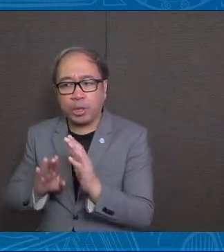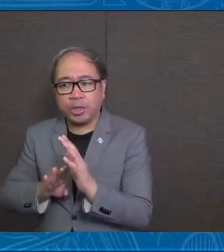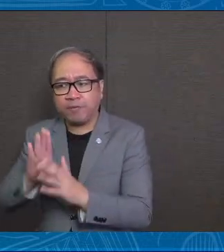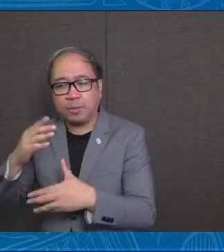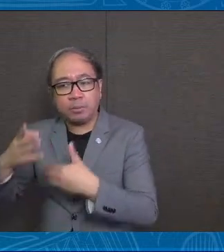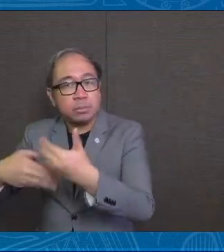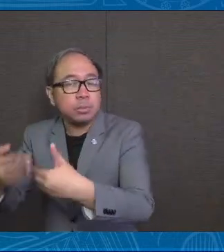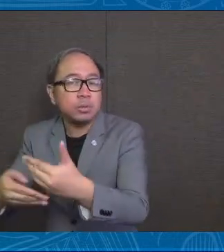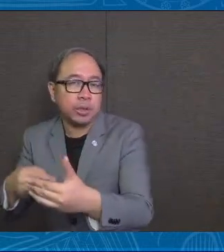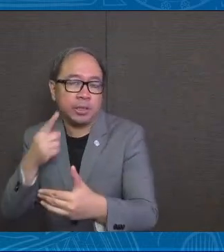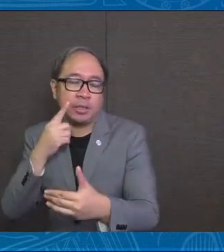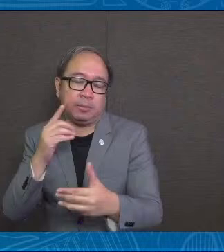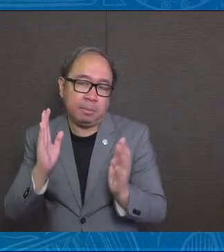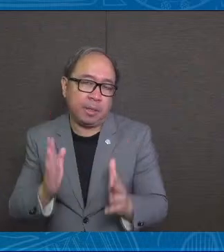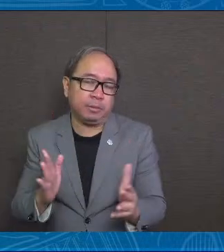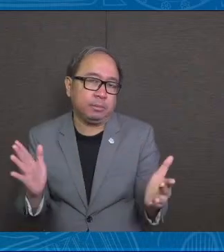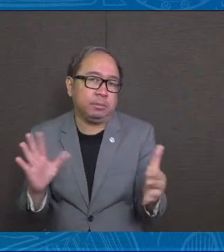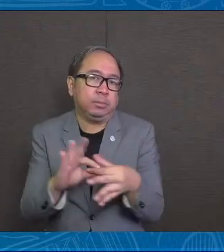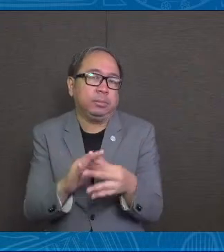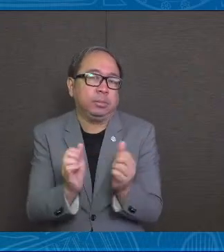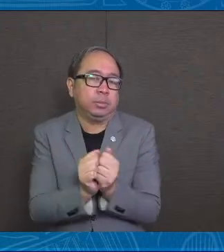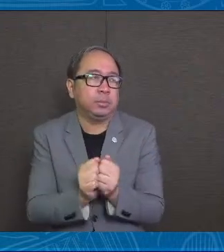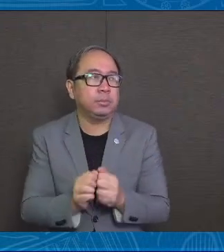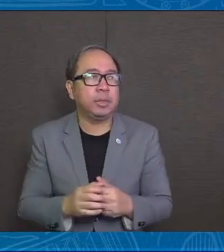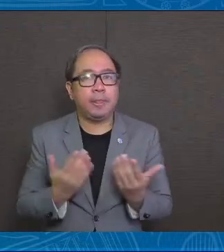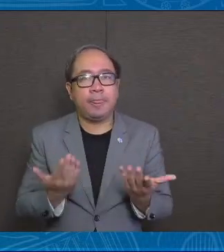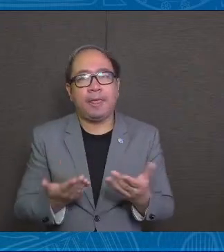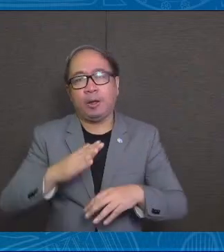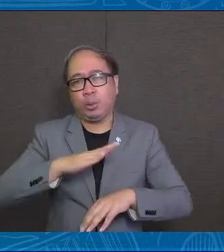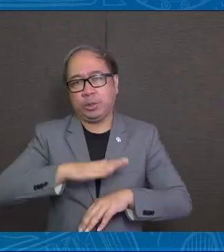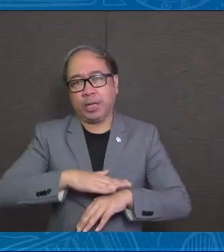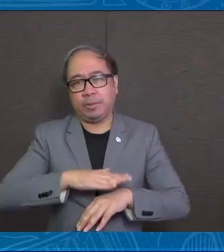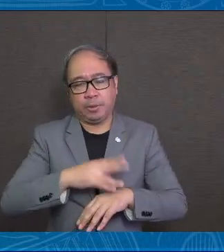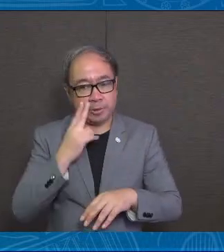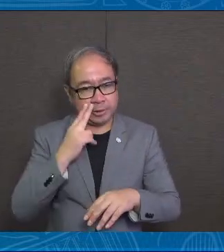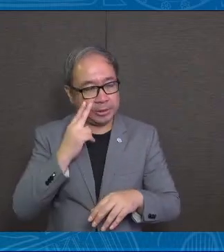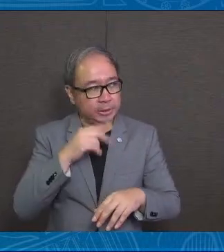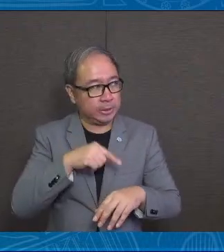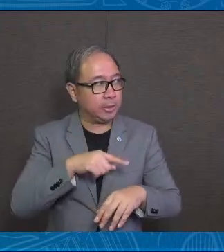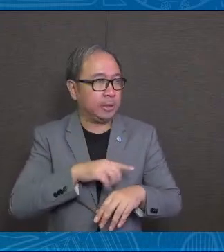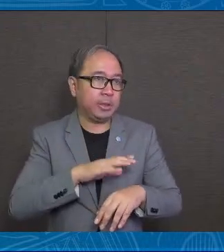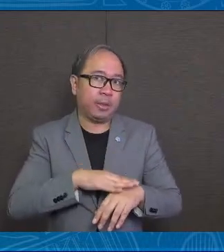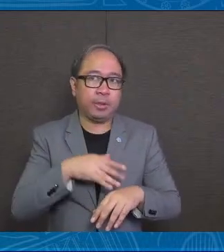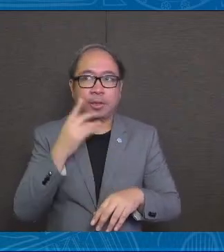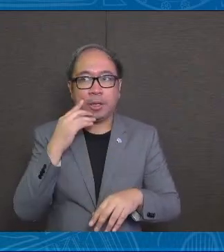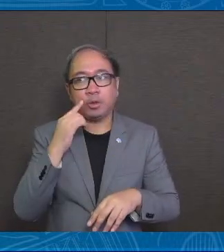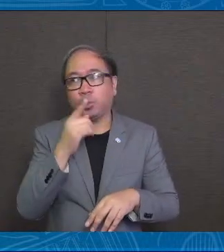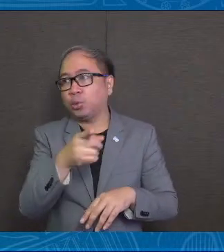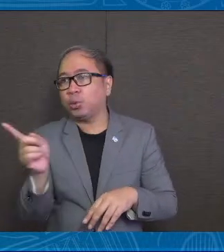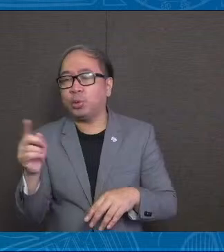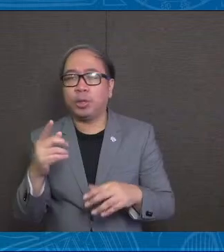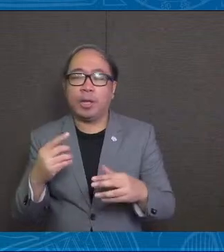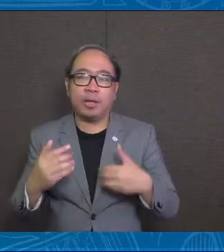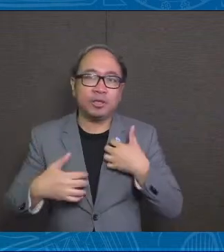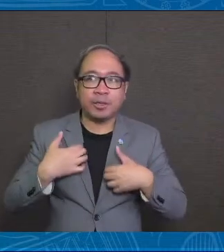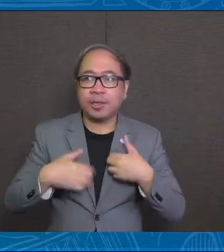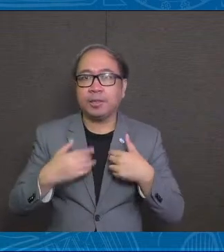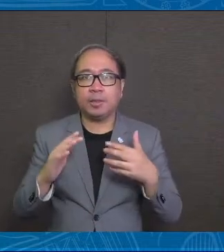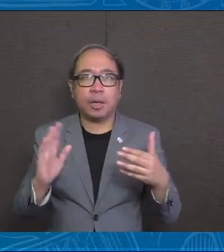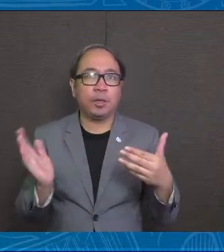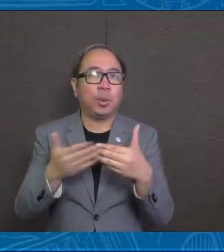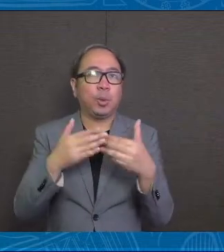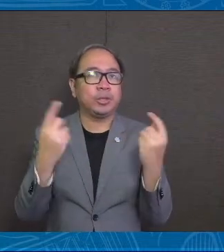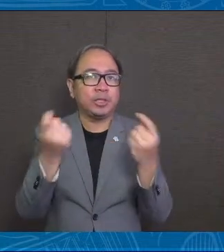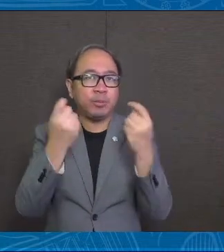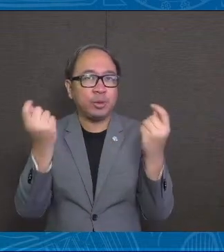well-being. That is core. In the interest of time, I'm sort of checking the time here, and I know there's some people are looking forward to the closing ceremony. I don't want to hold you